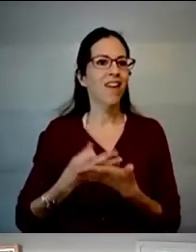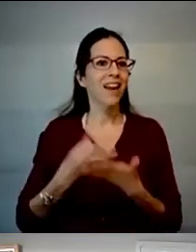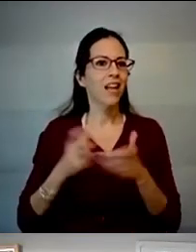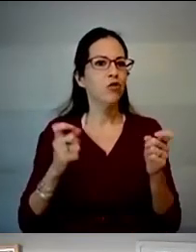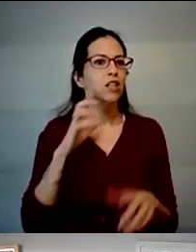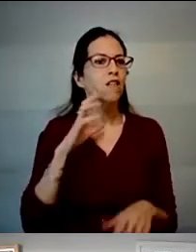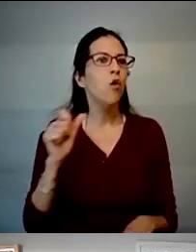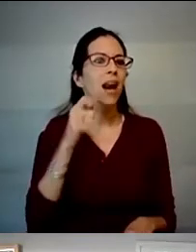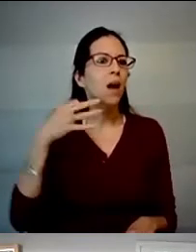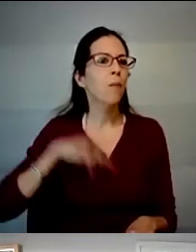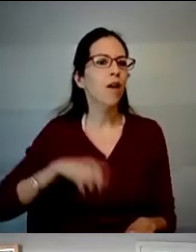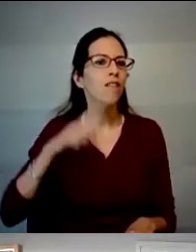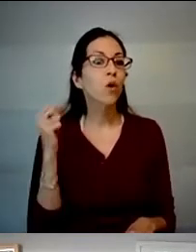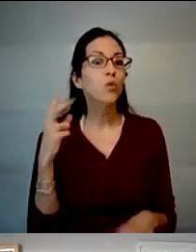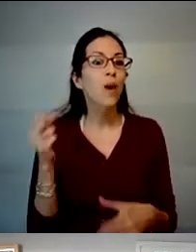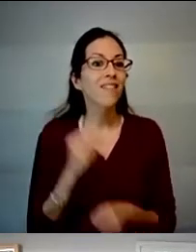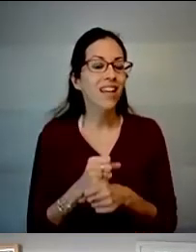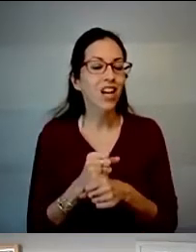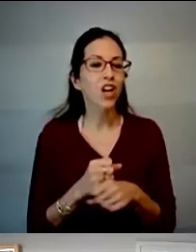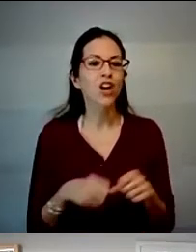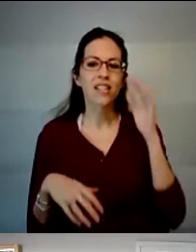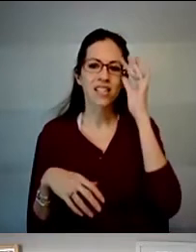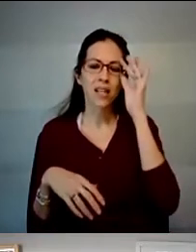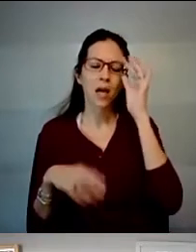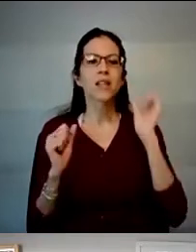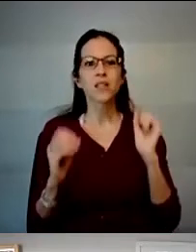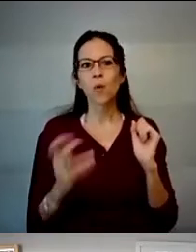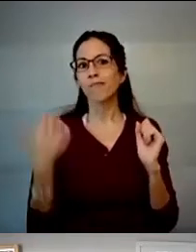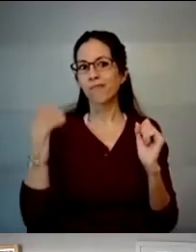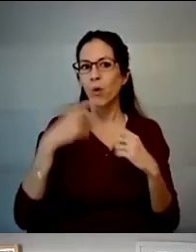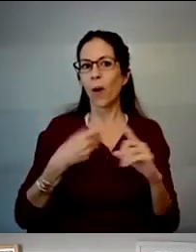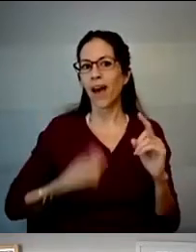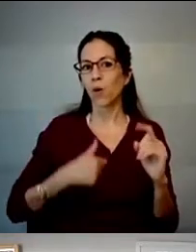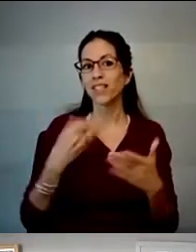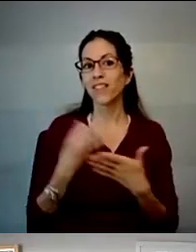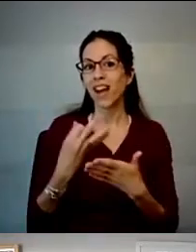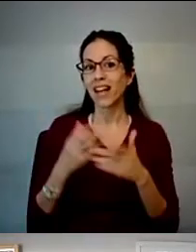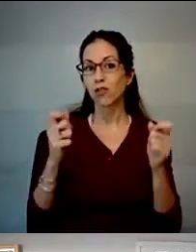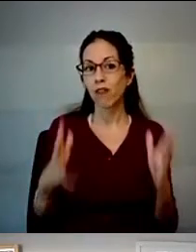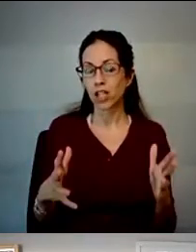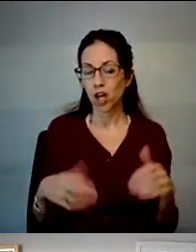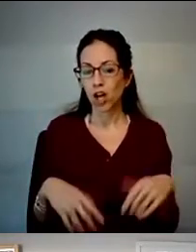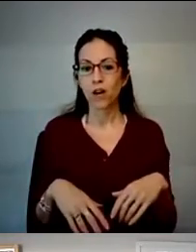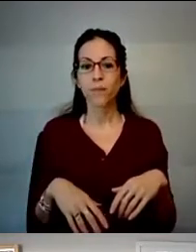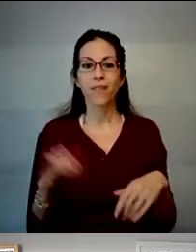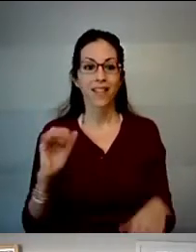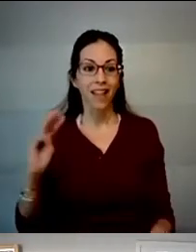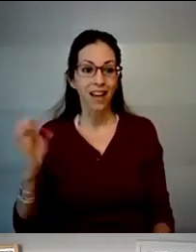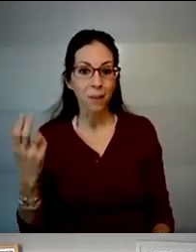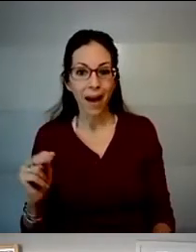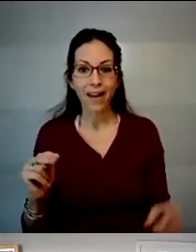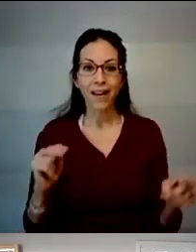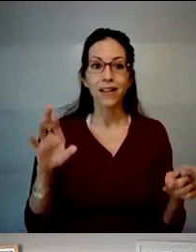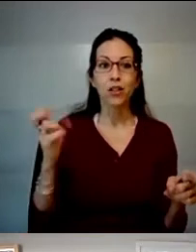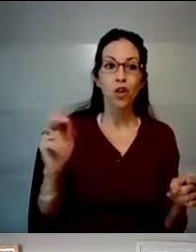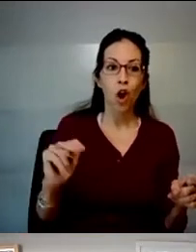after that. This is my 19th year now with Mutual. So, back when I was a finance director, just like, Megan and Sean and Aaron, we're trying to